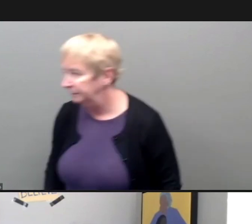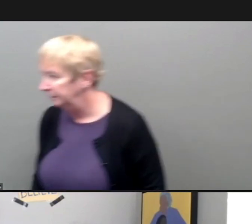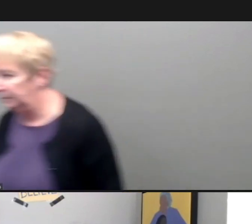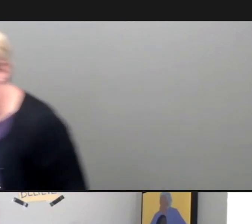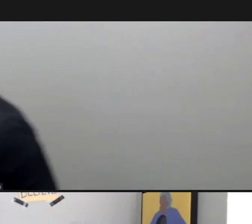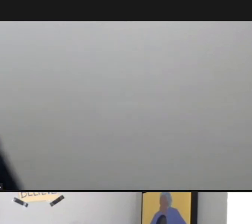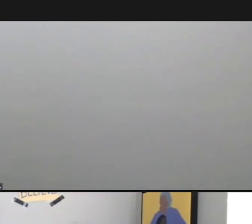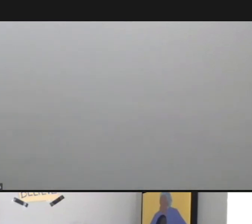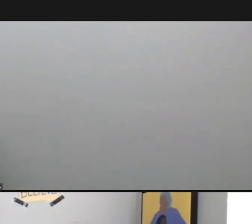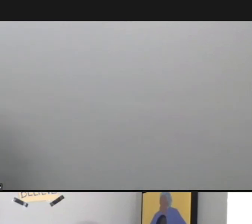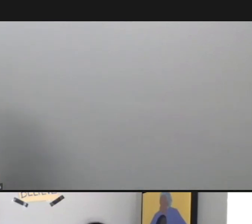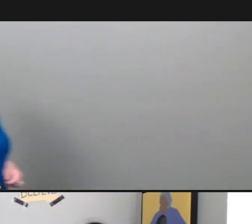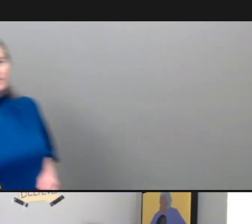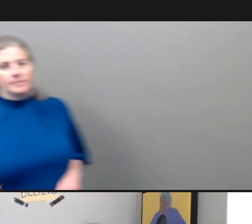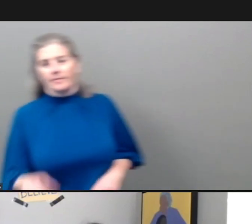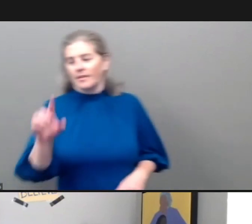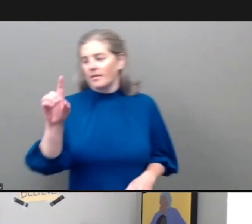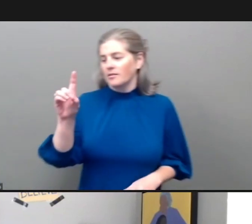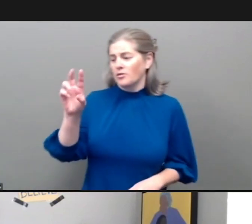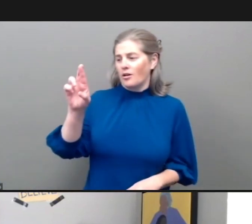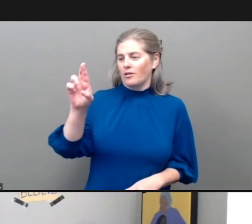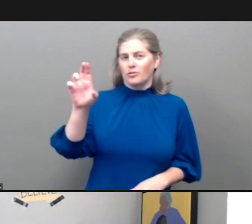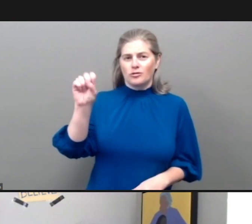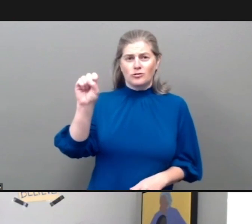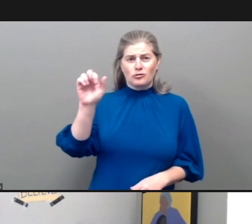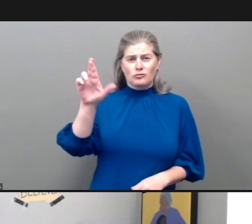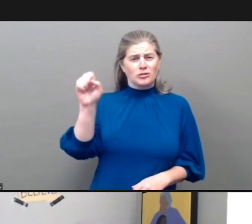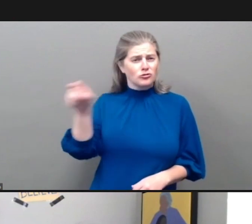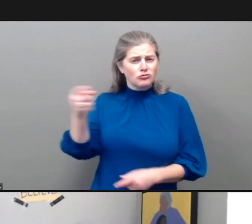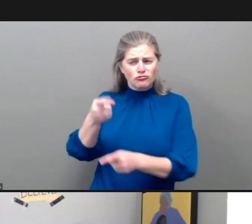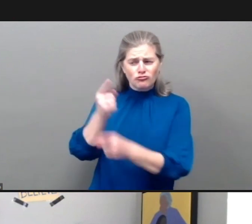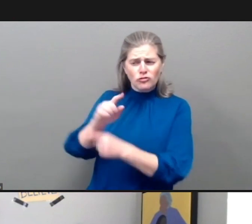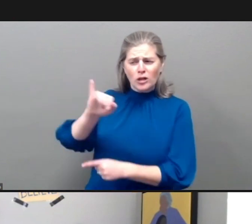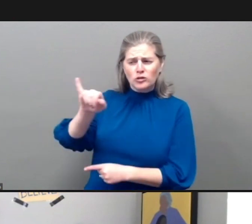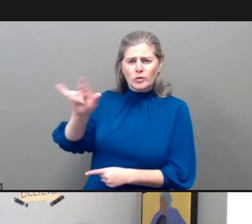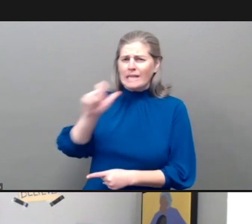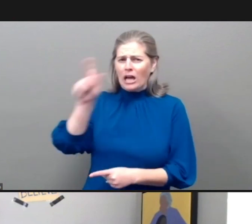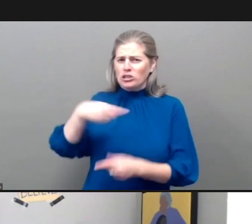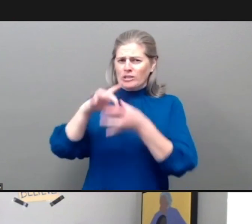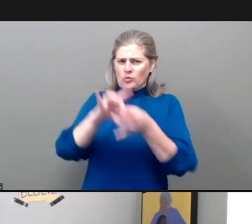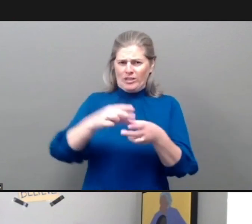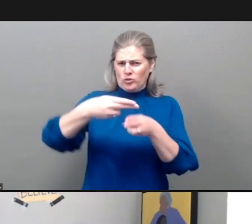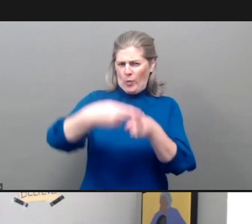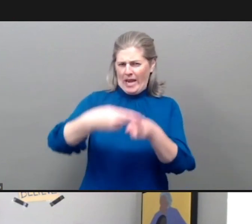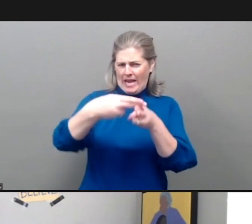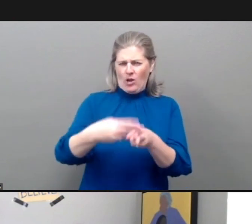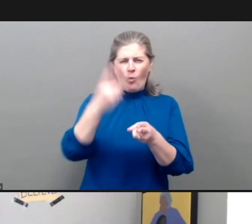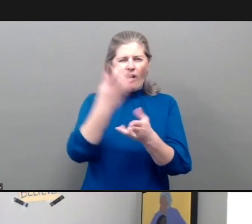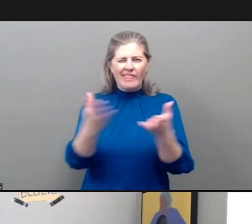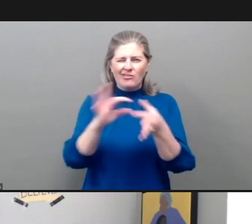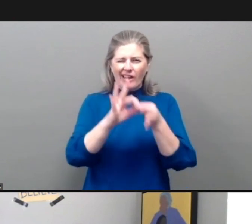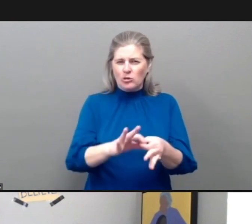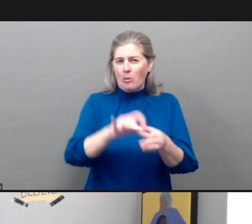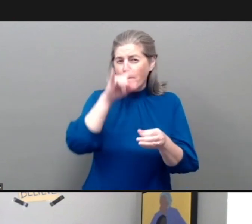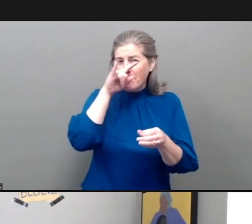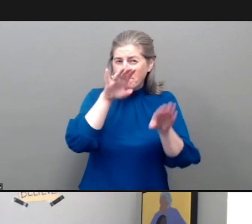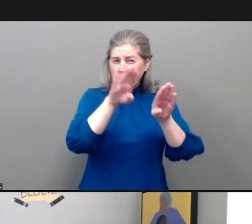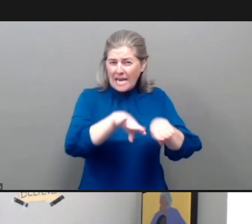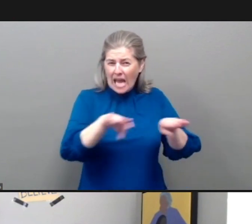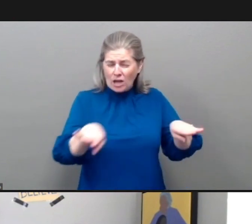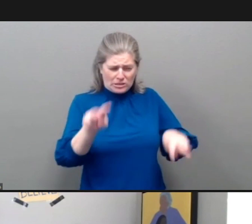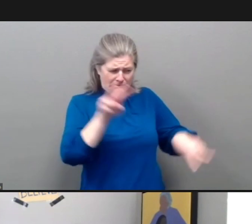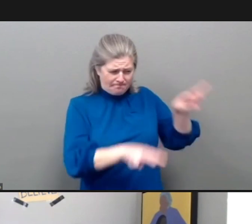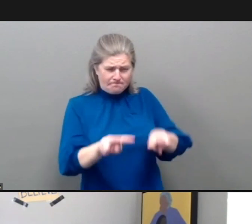other factors at play other than just weight. And one of the things about pediatrics for me that I found difficult was